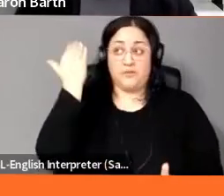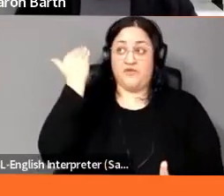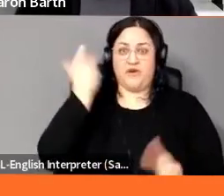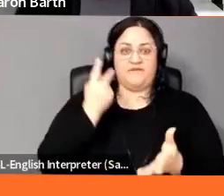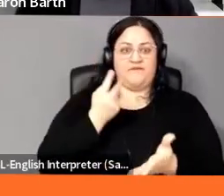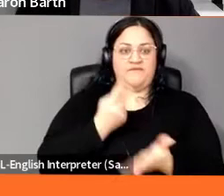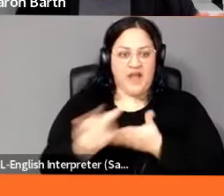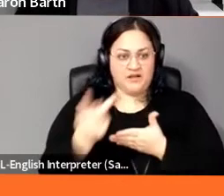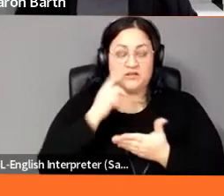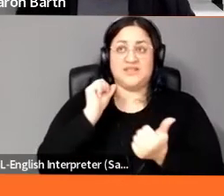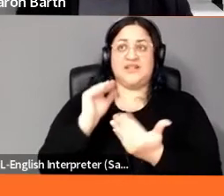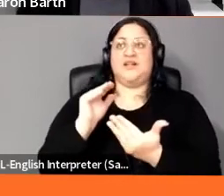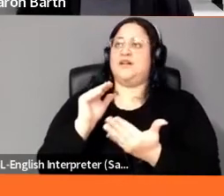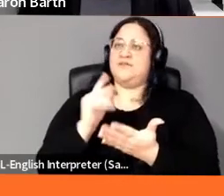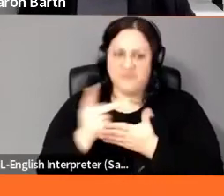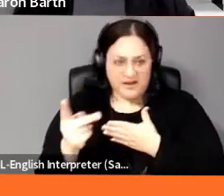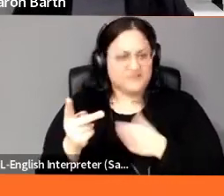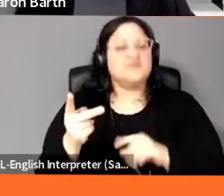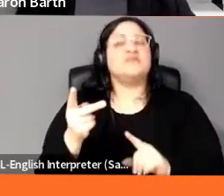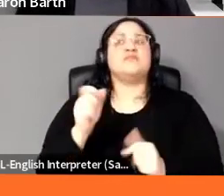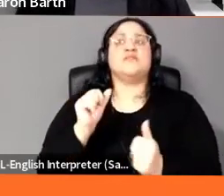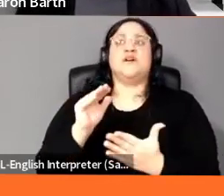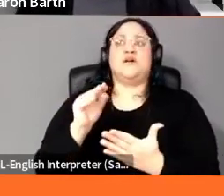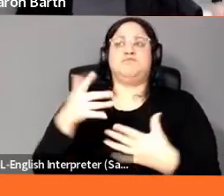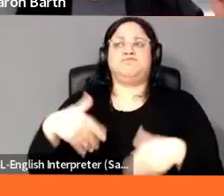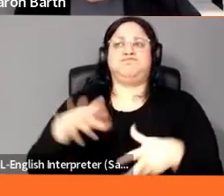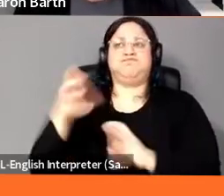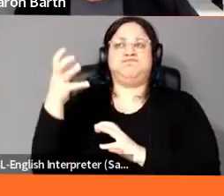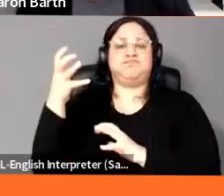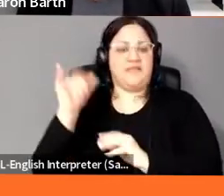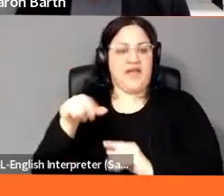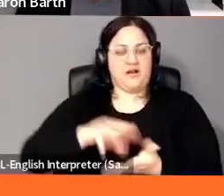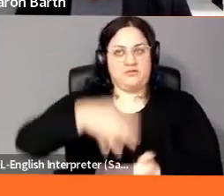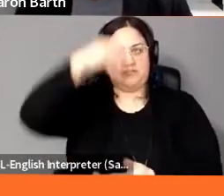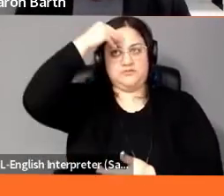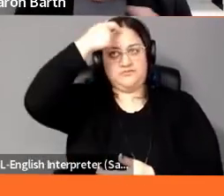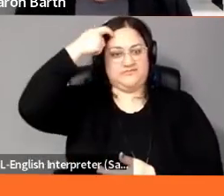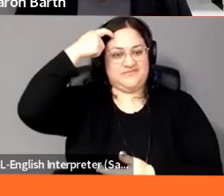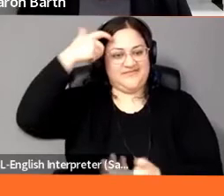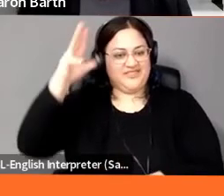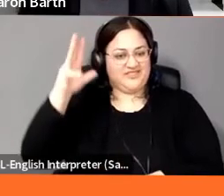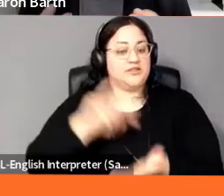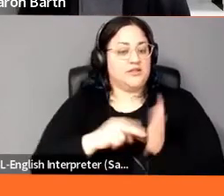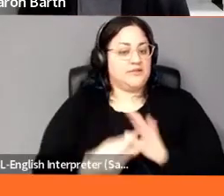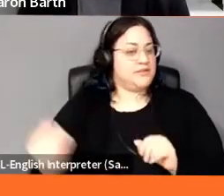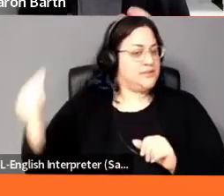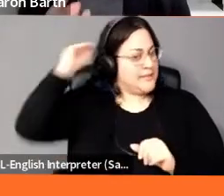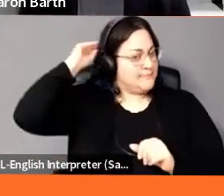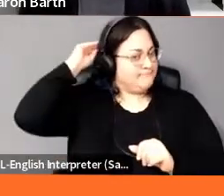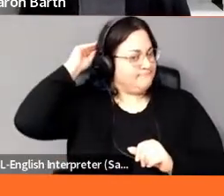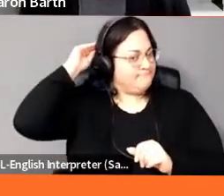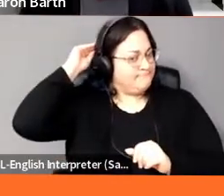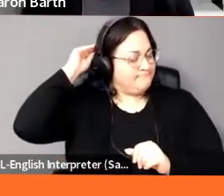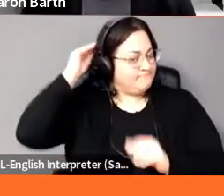those. Exactly. Yeah, failures and successes, right? Relationships, all of these things count as